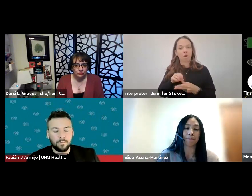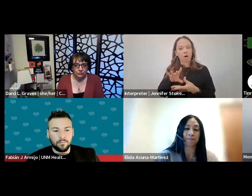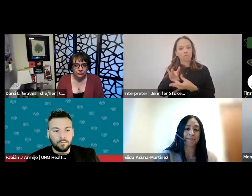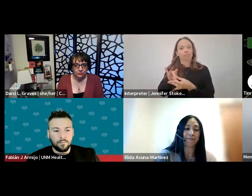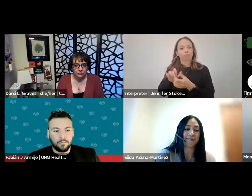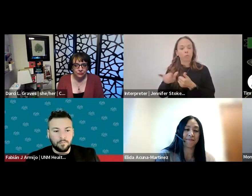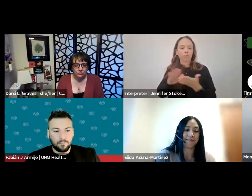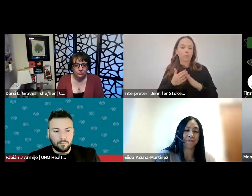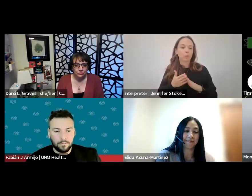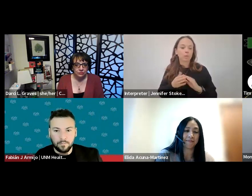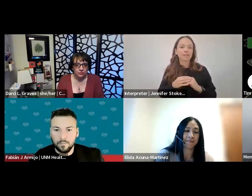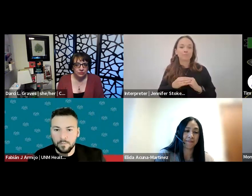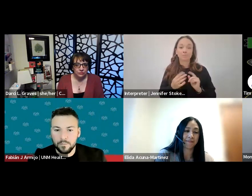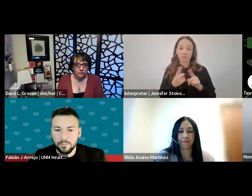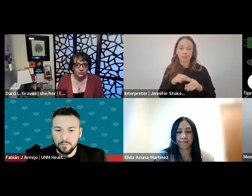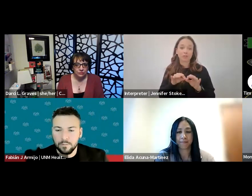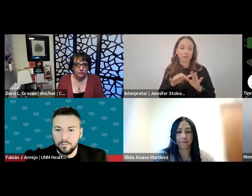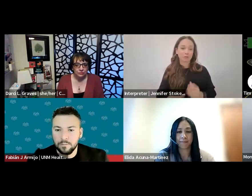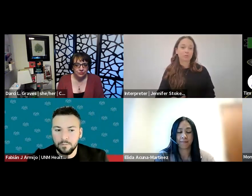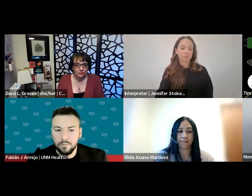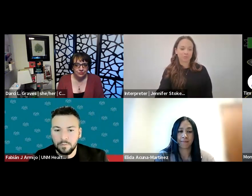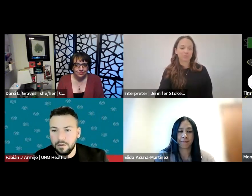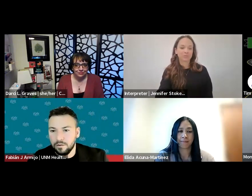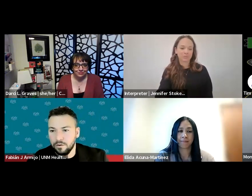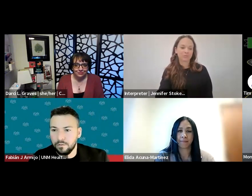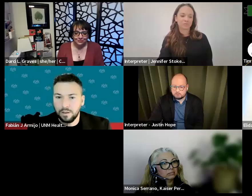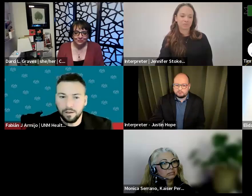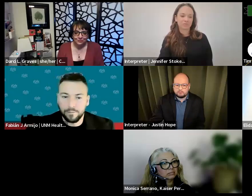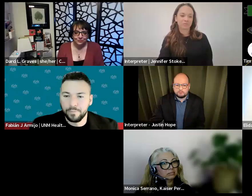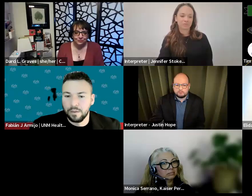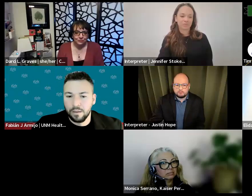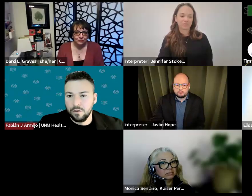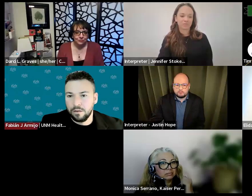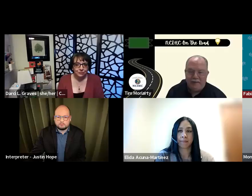community. Great. Someone want to pick up, Fabian? Sure.